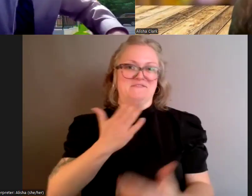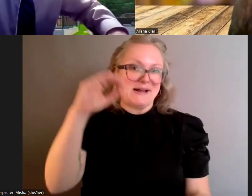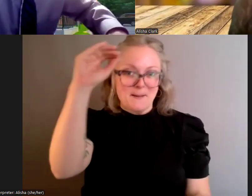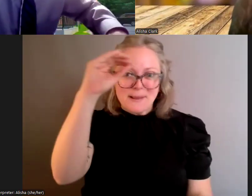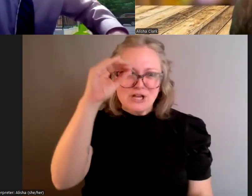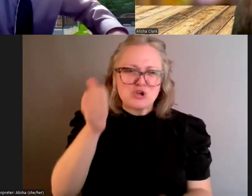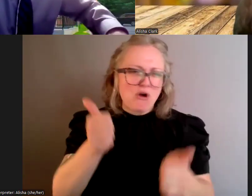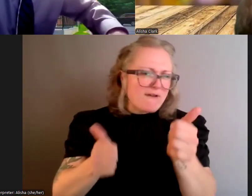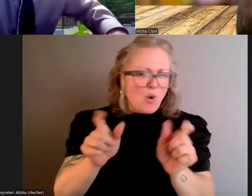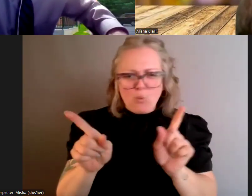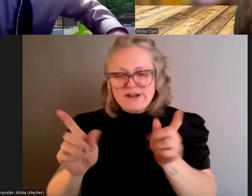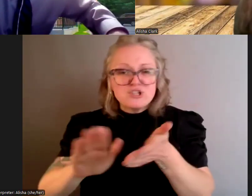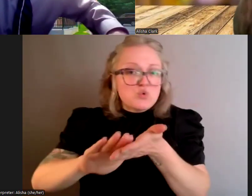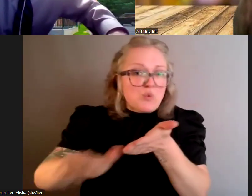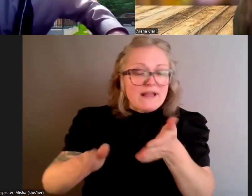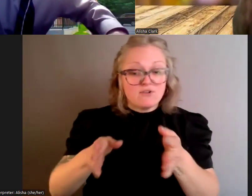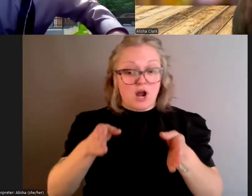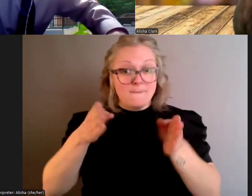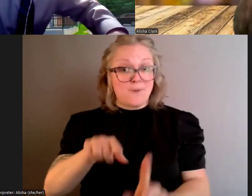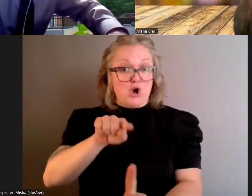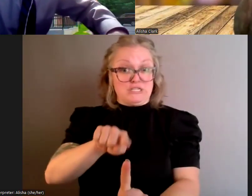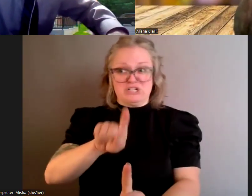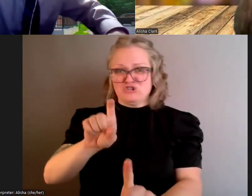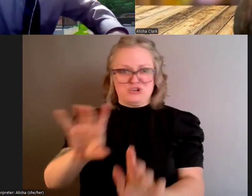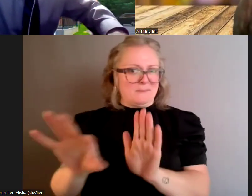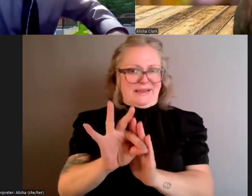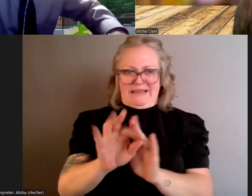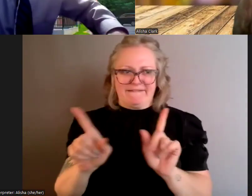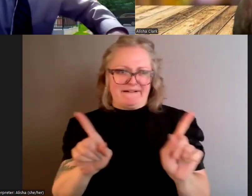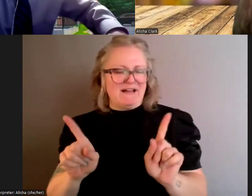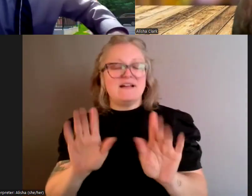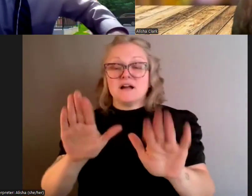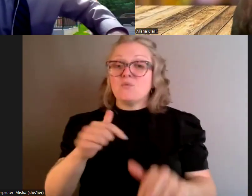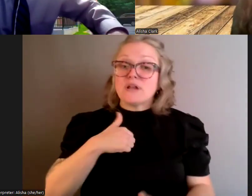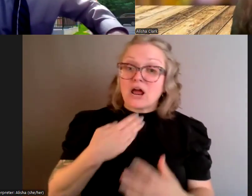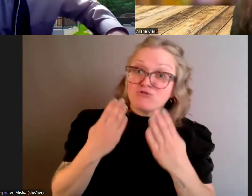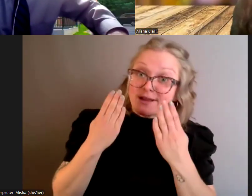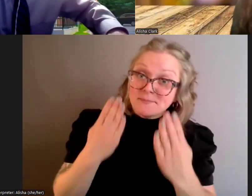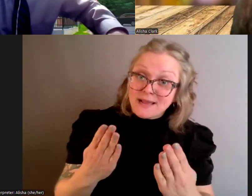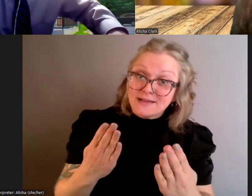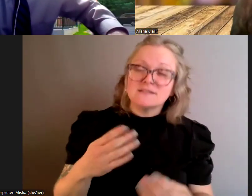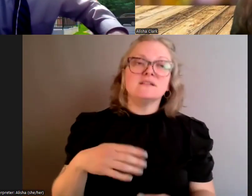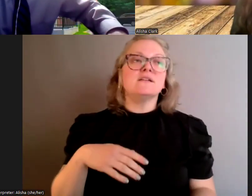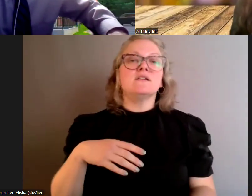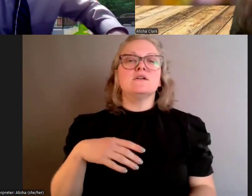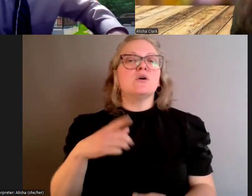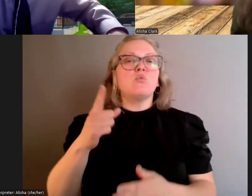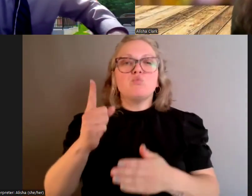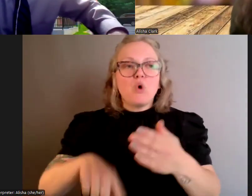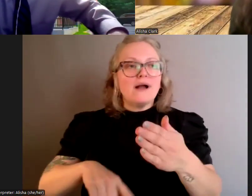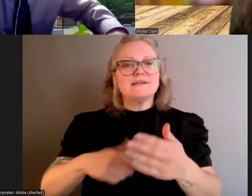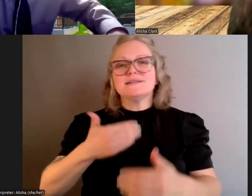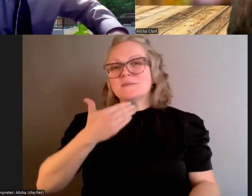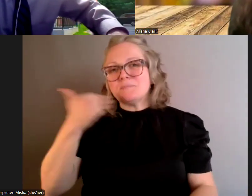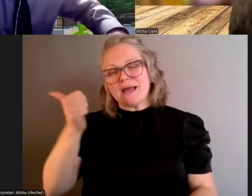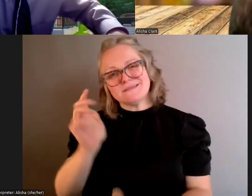regarding what waiver an individual should go to. What I would say is, what best meets the